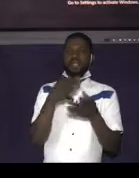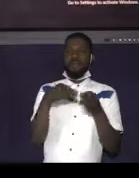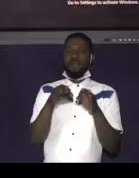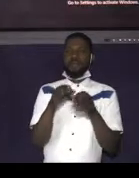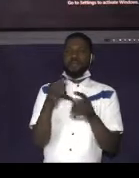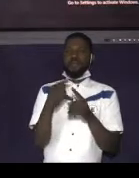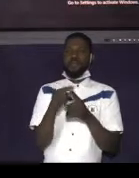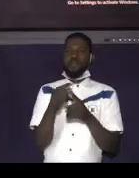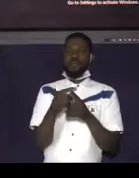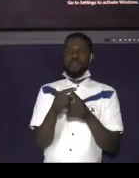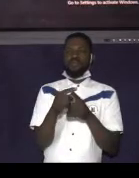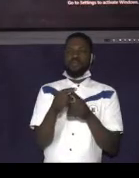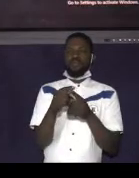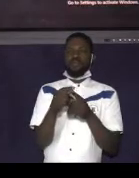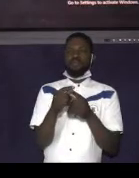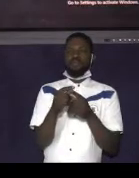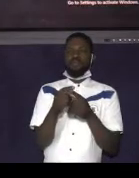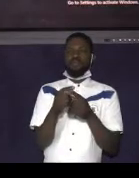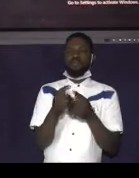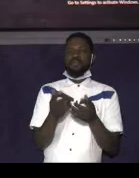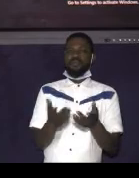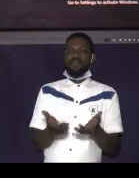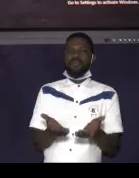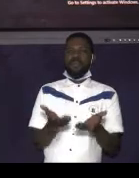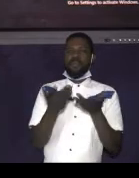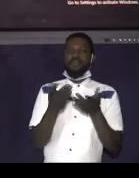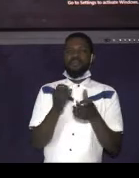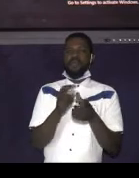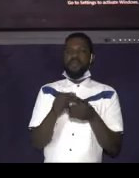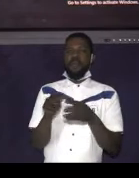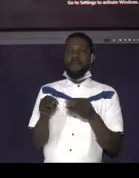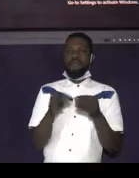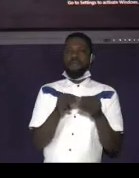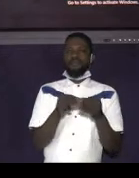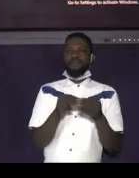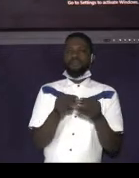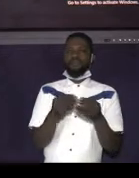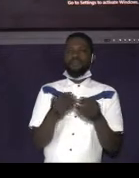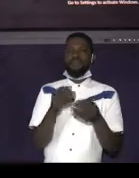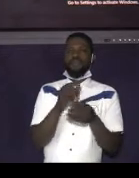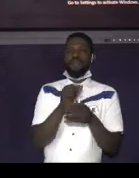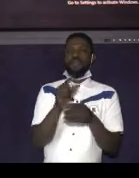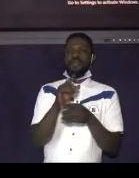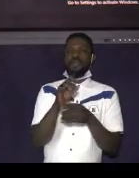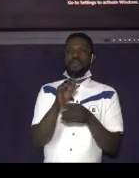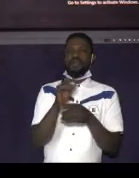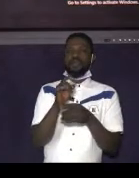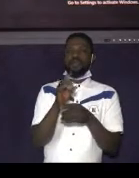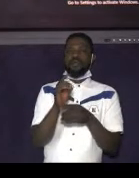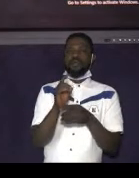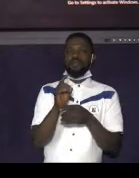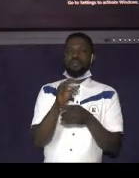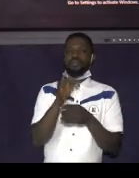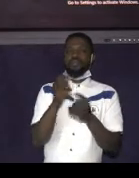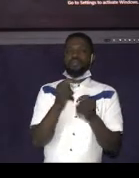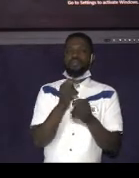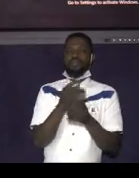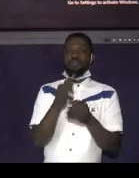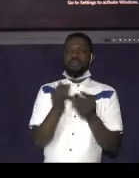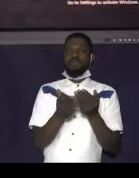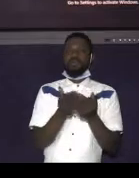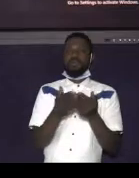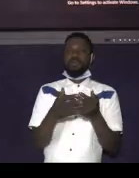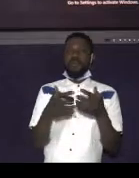type of simple machine, lift or move. What do we use to lift or move? A load. So a lever is a type of